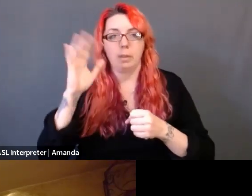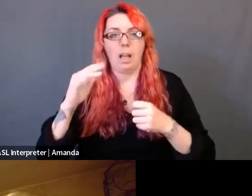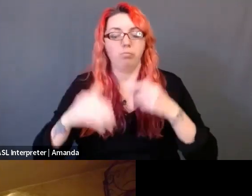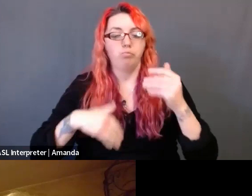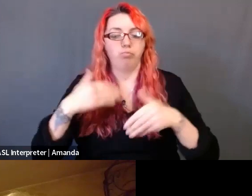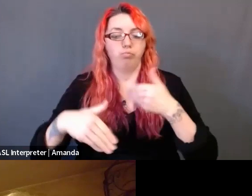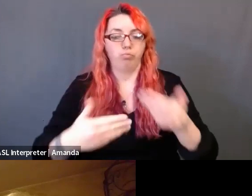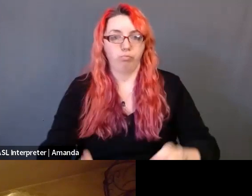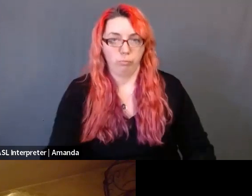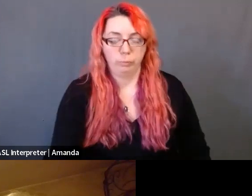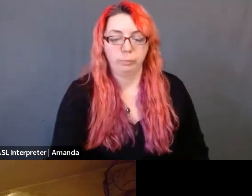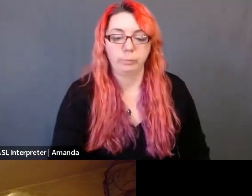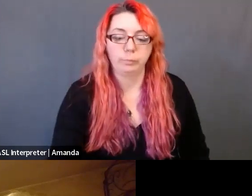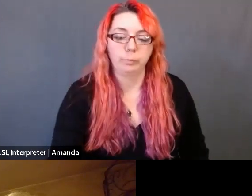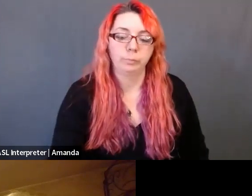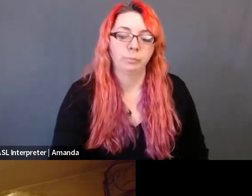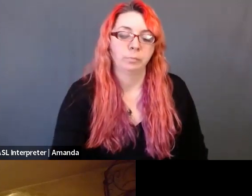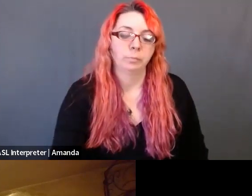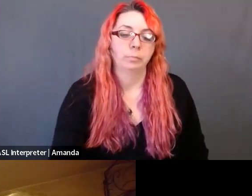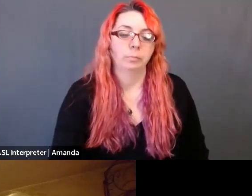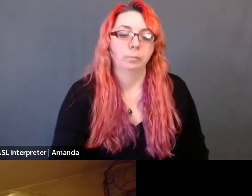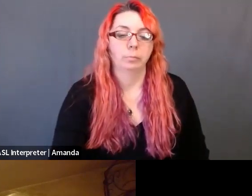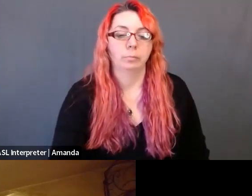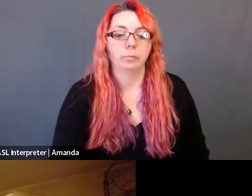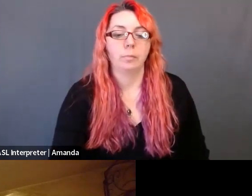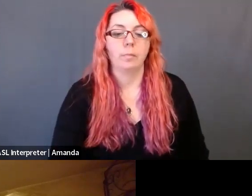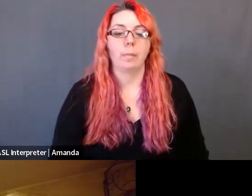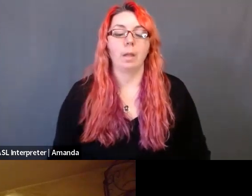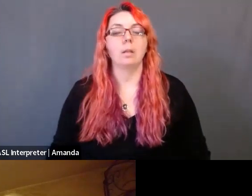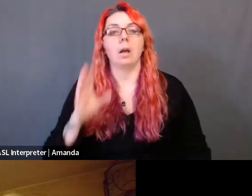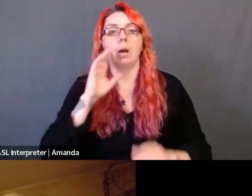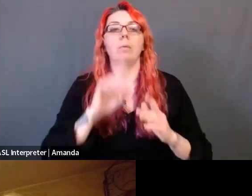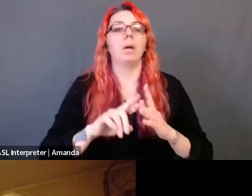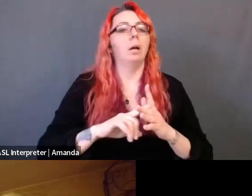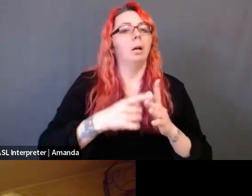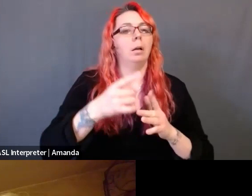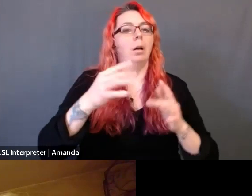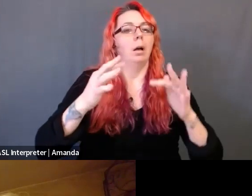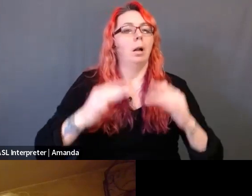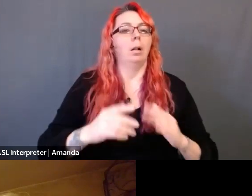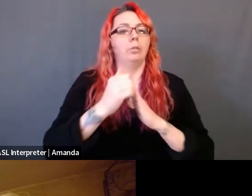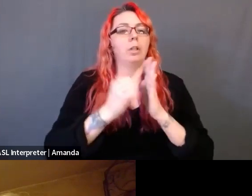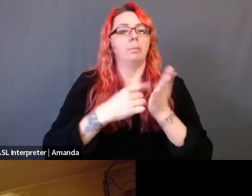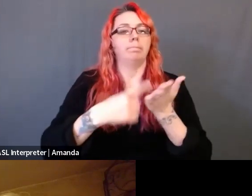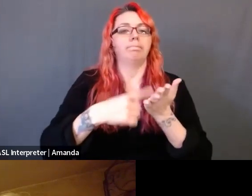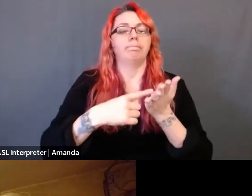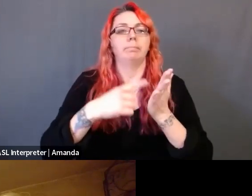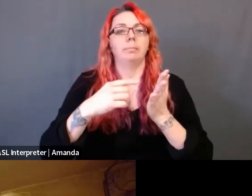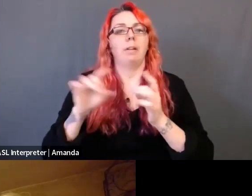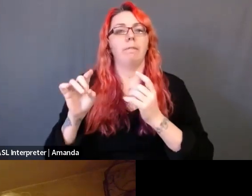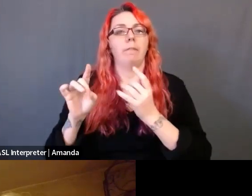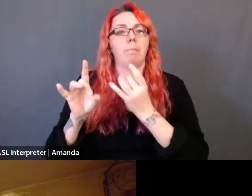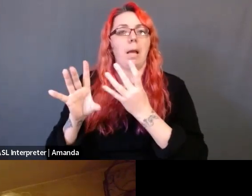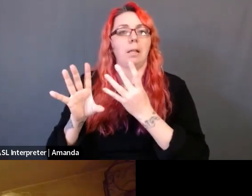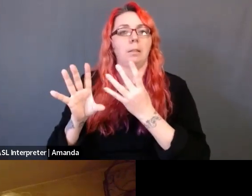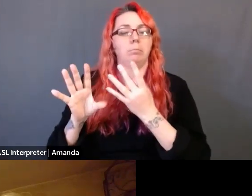so as we're going through the agenda, going to move into some considerations for giving and receiving feedback. And so you'll see that we'll start